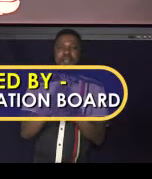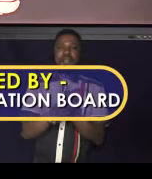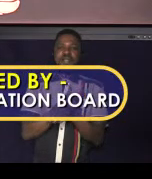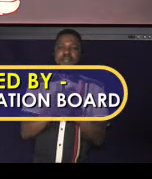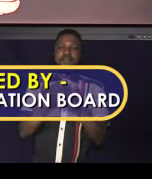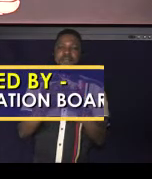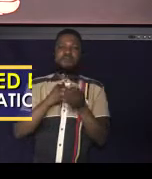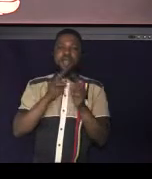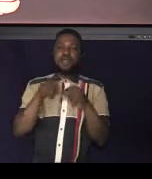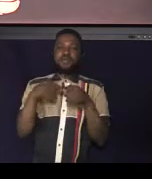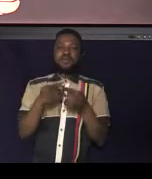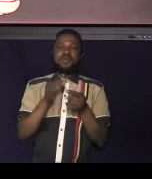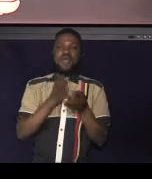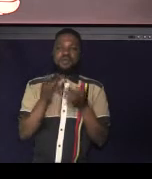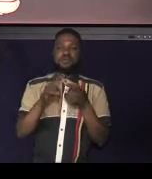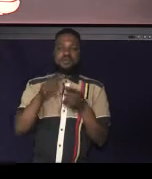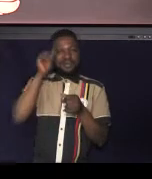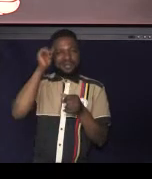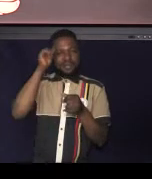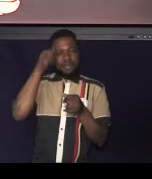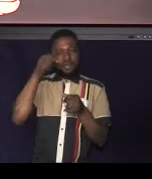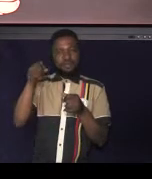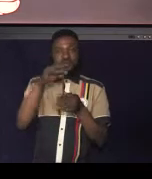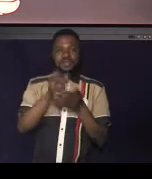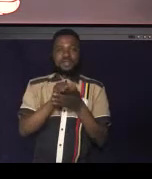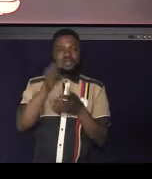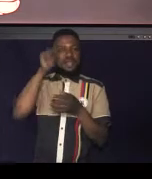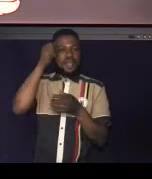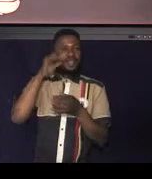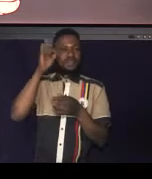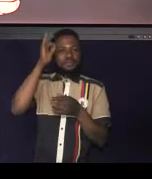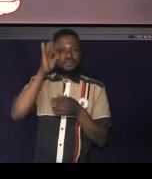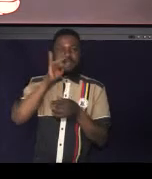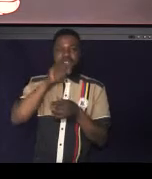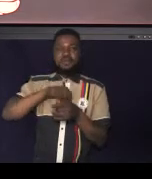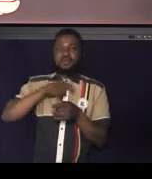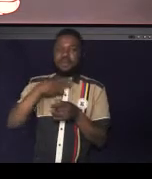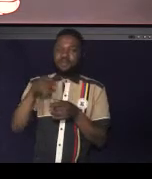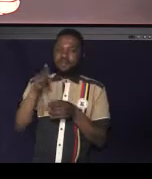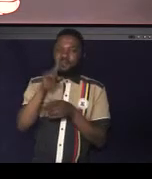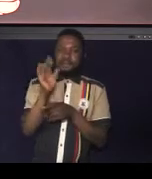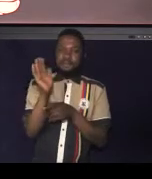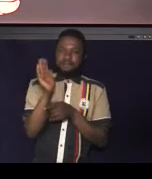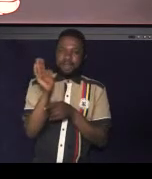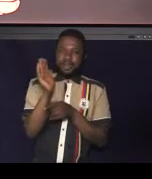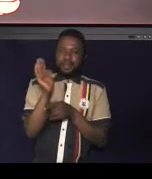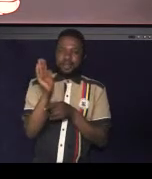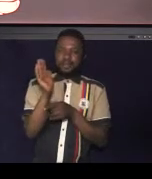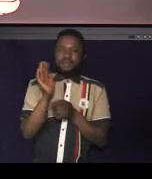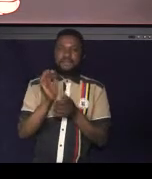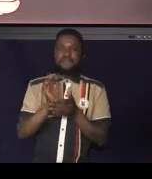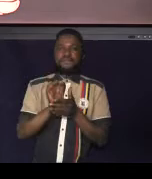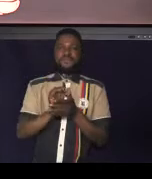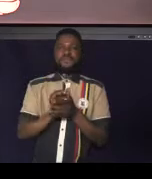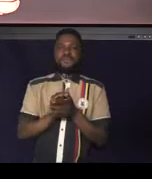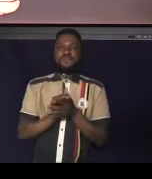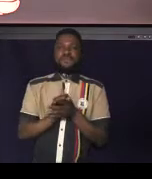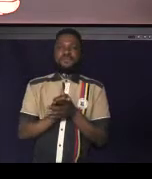mathematics lesson. Before I go, I want to remind you that Auntie Fumi is always proud of you. Bye.